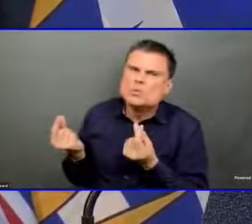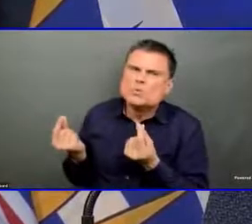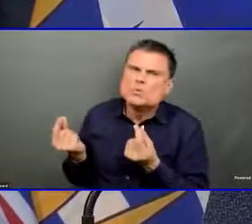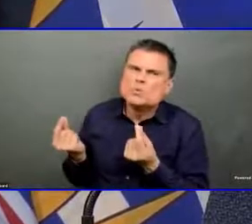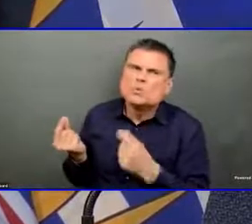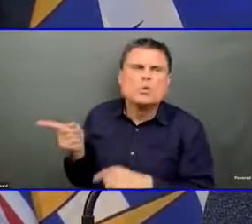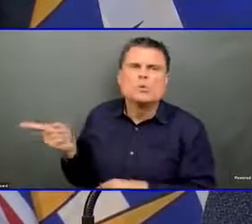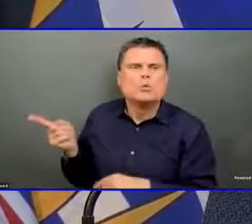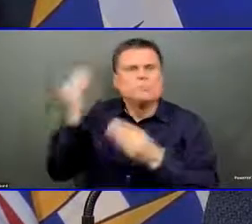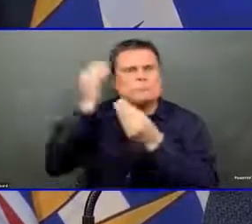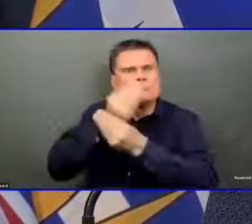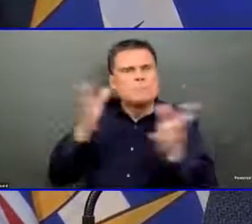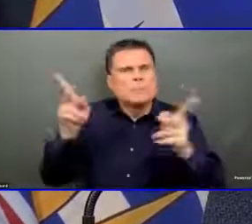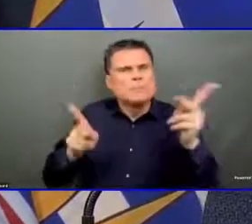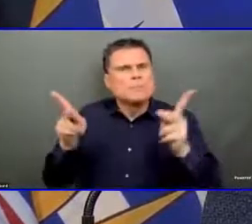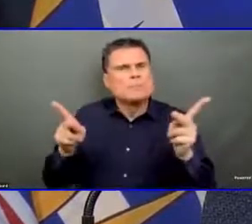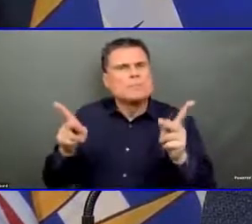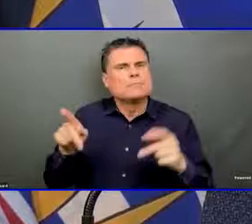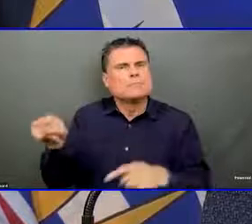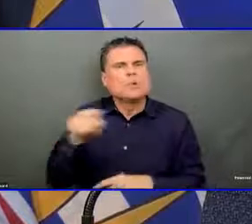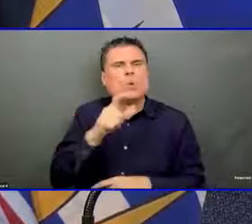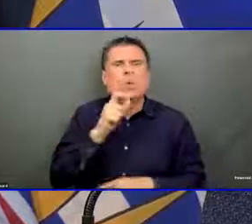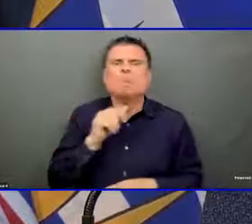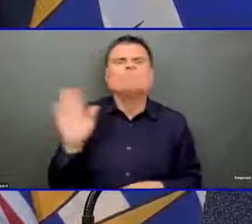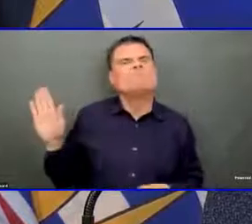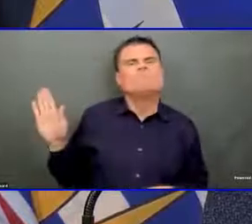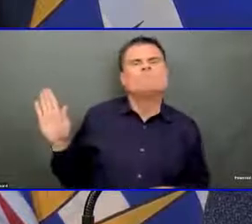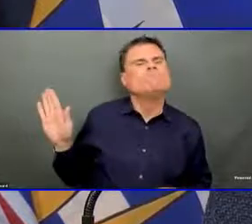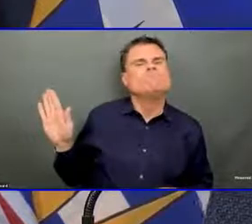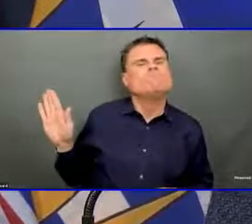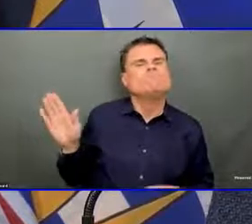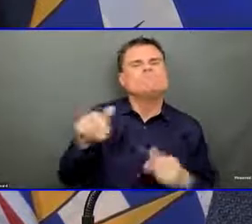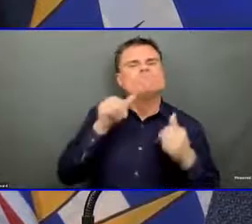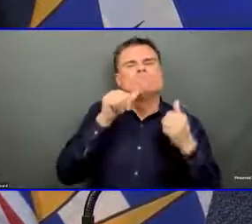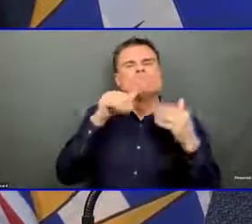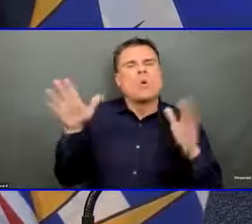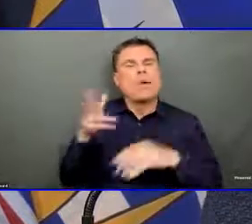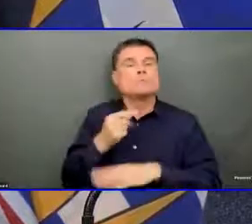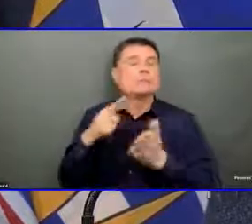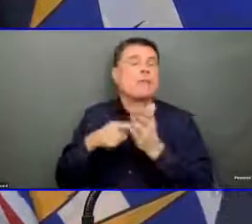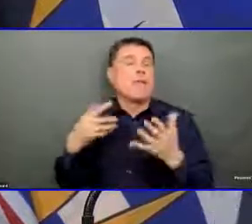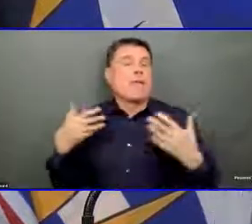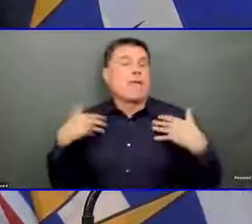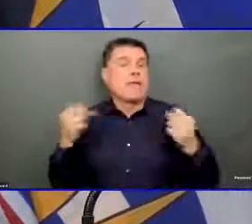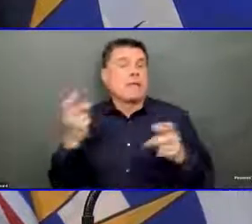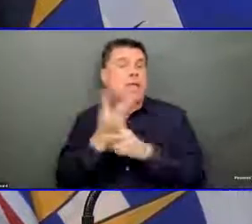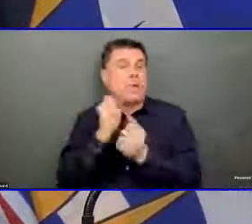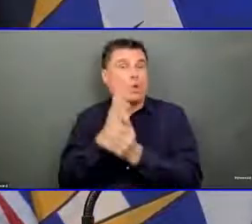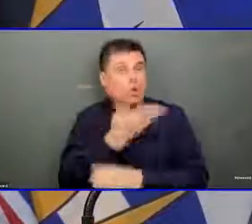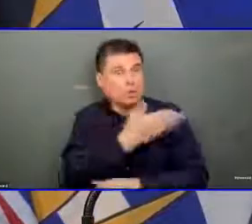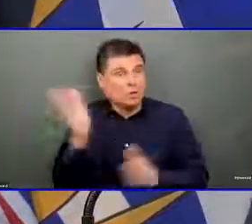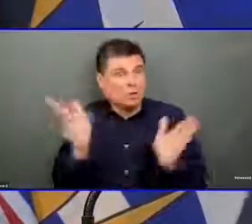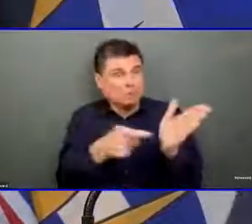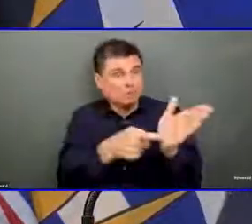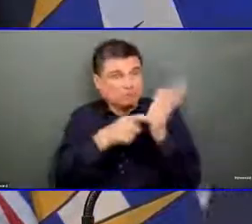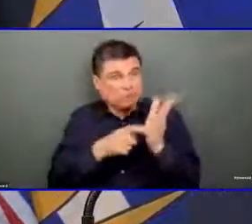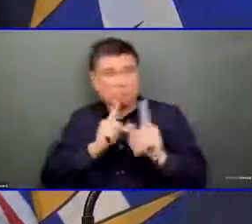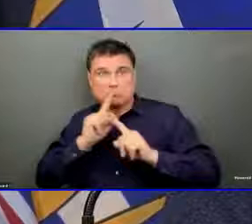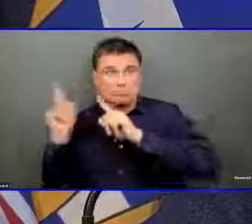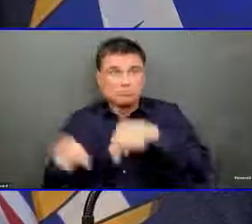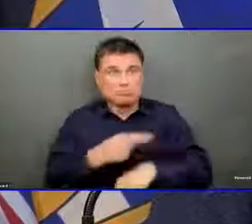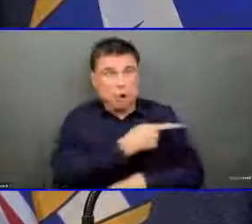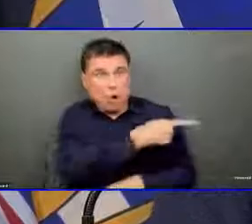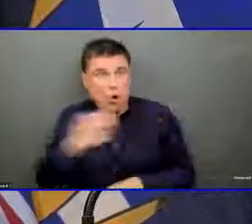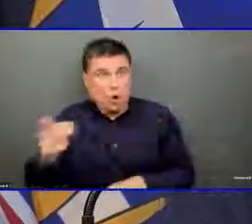of healthcare workers should be mandatory? And an answer in French as well, please. Thanks. Yeah. I think maybe refused was